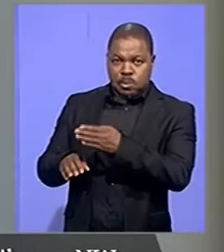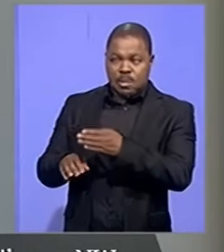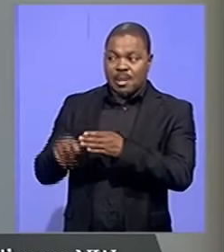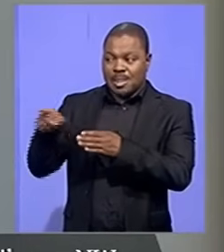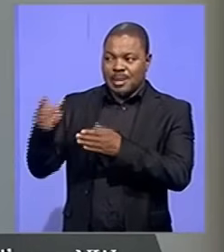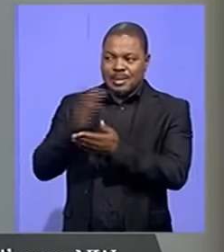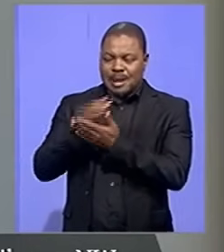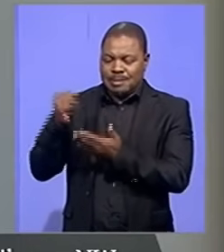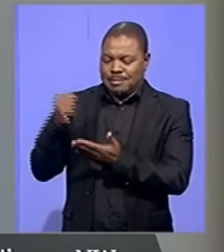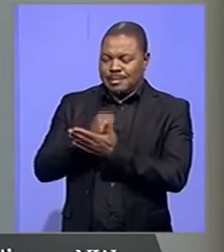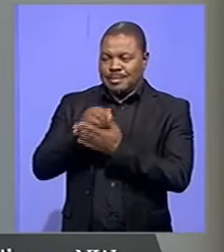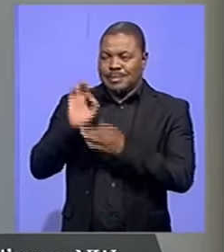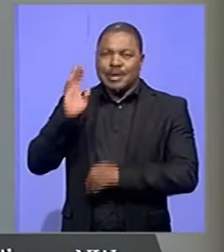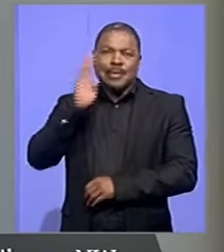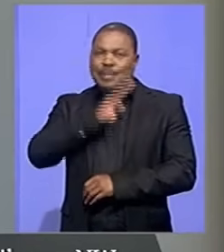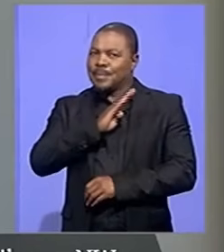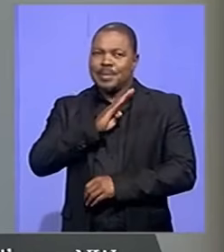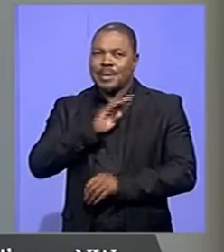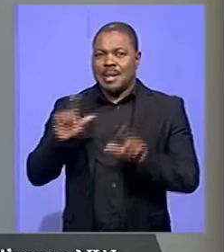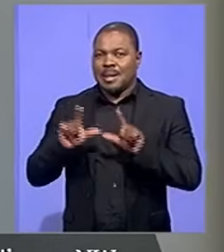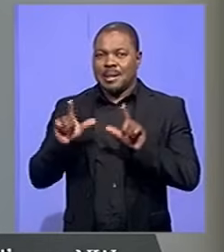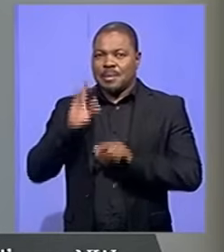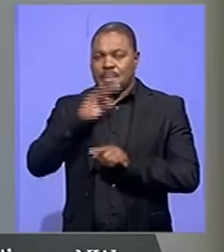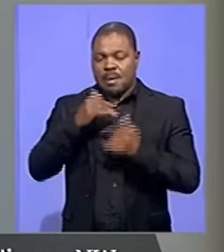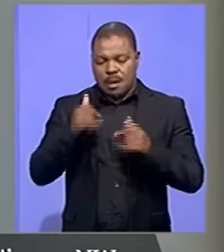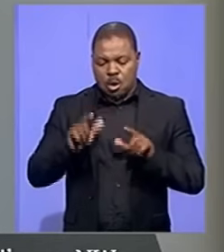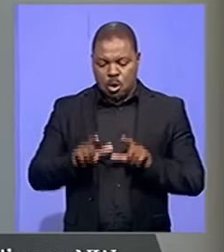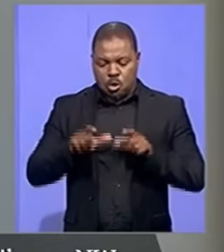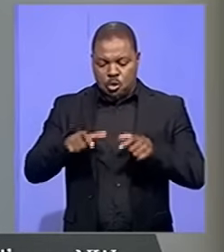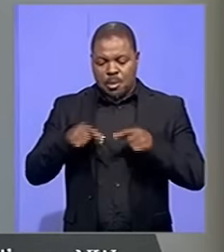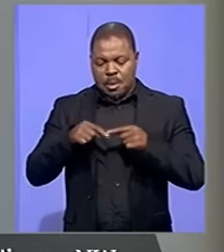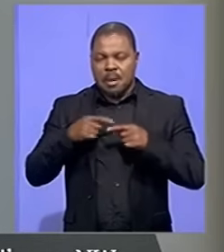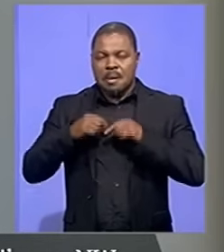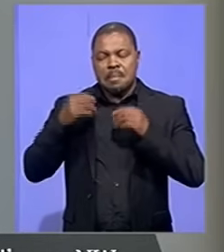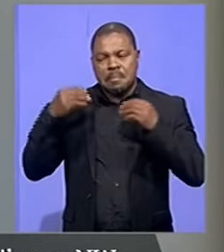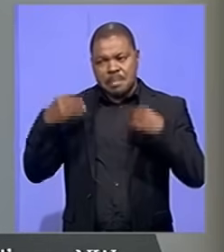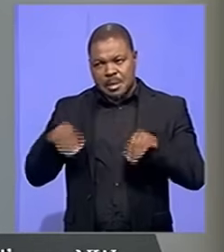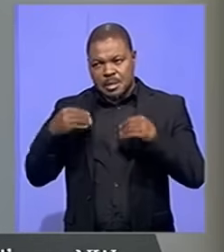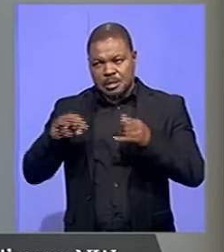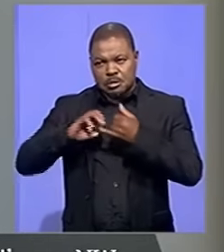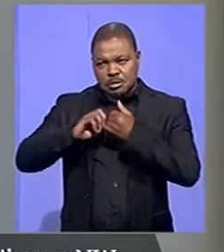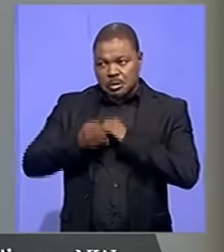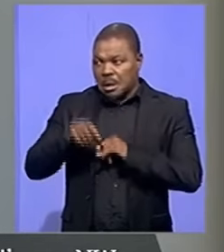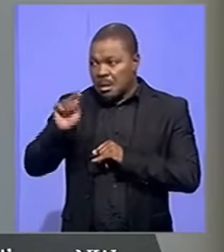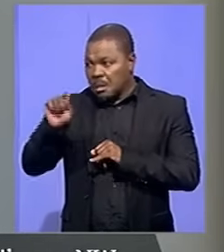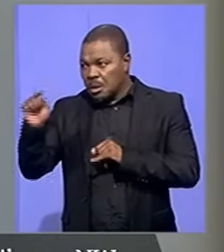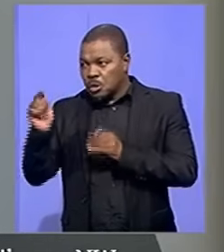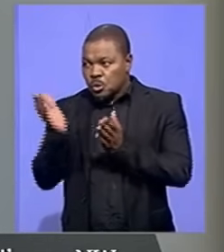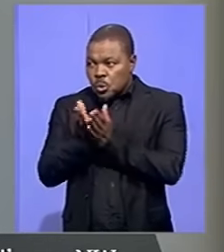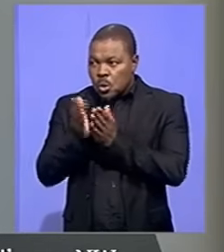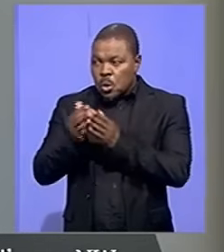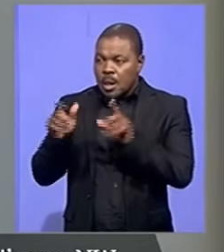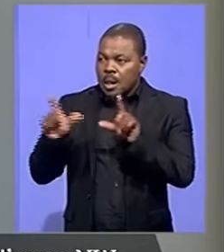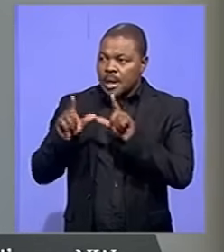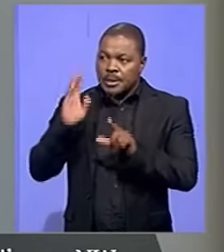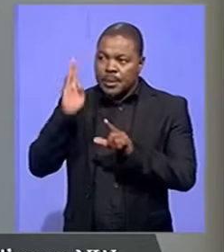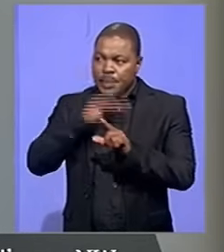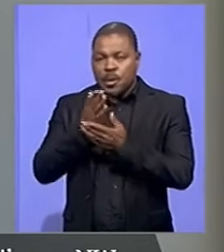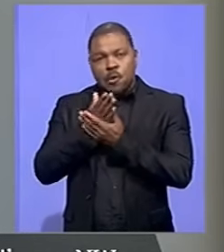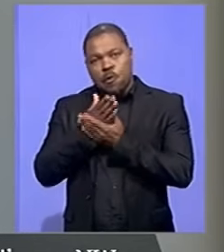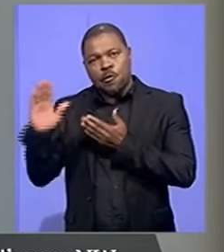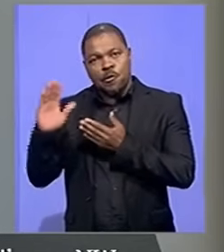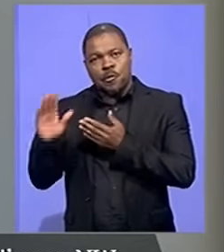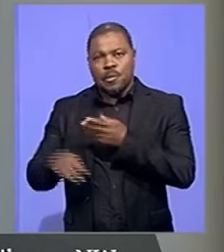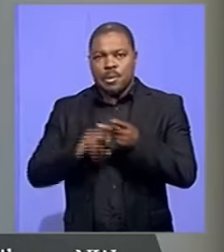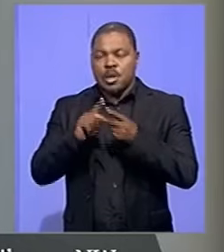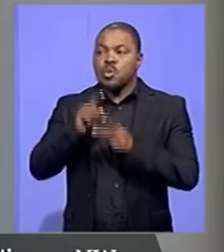ka formulaong tse di butse ka formulaong mme komiti ya rona e busy e le ka go thuba dikolo tse di ka formulaong ga e thuba dikolo tse e